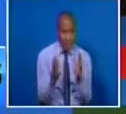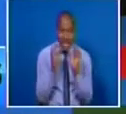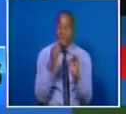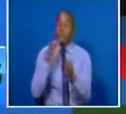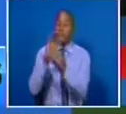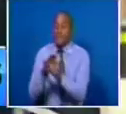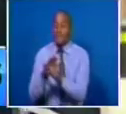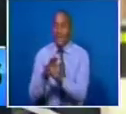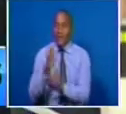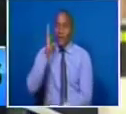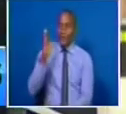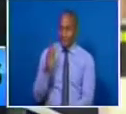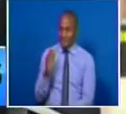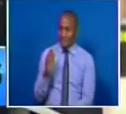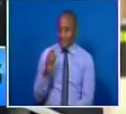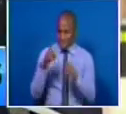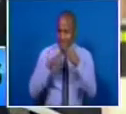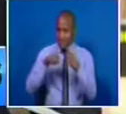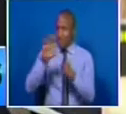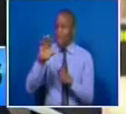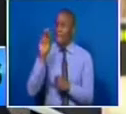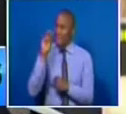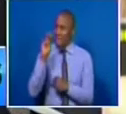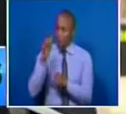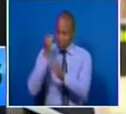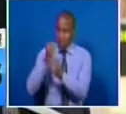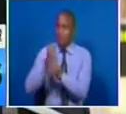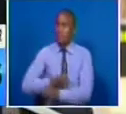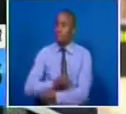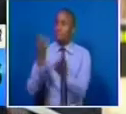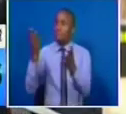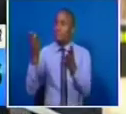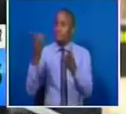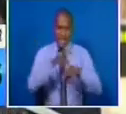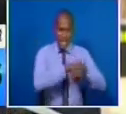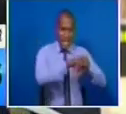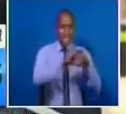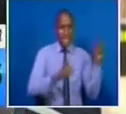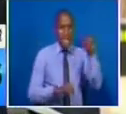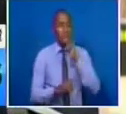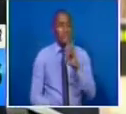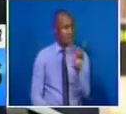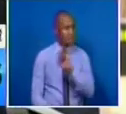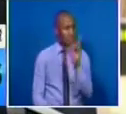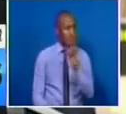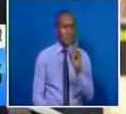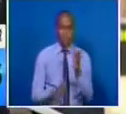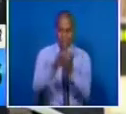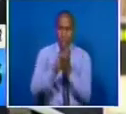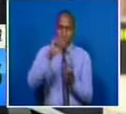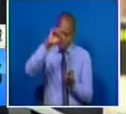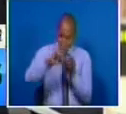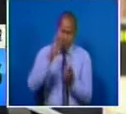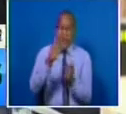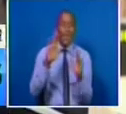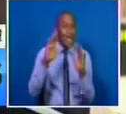us, for example, that you're going to create 6.5 million jobs, if, for example, the opposition comes up and say, we seek to lessen the debt, how exactly are you going to